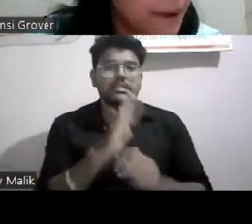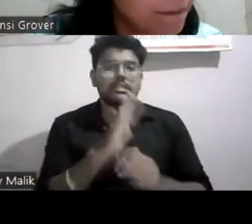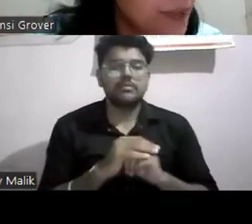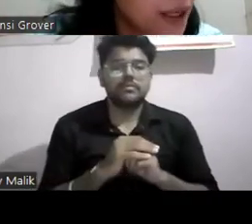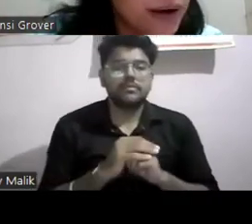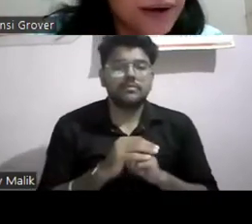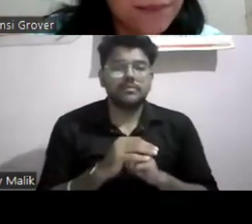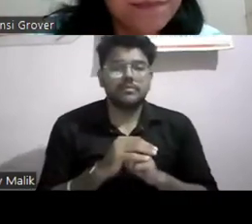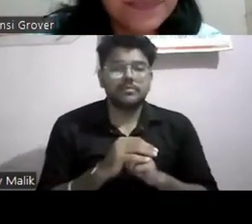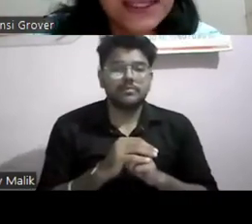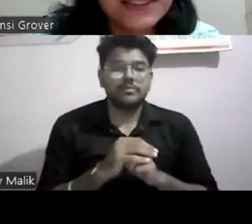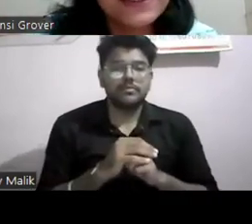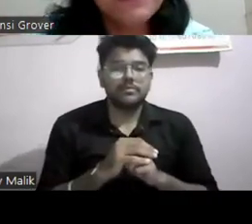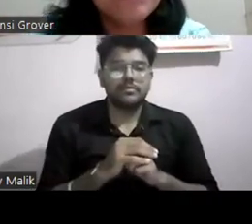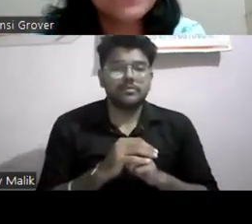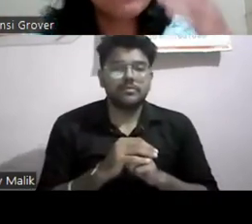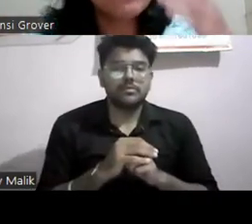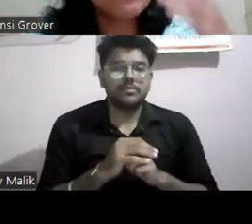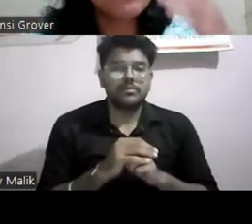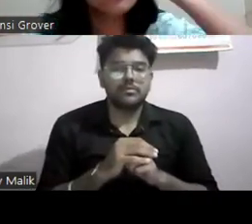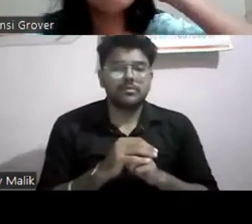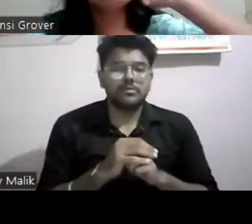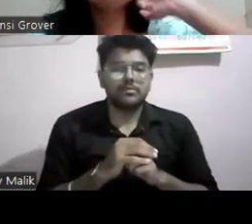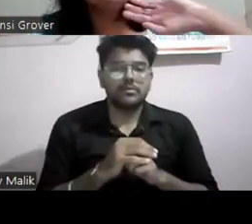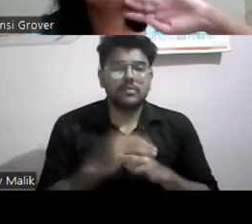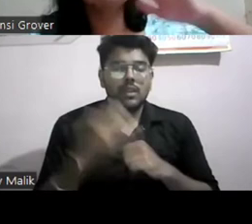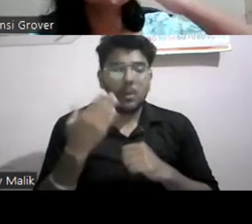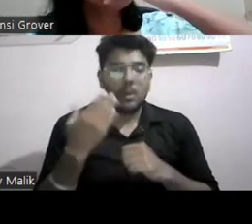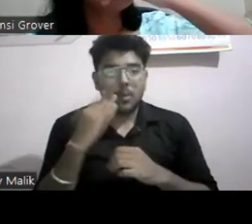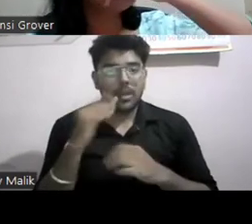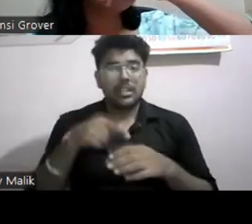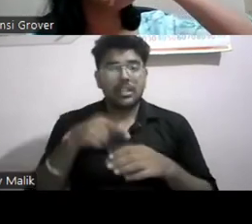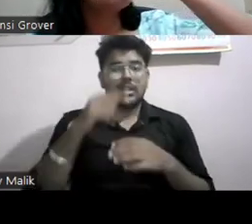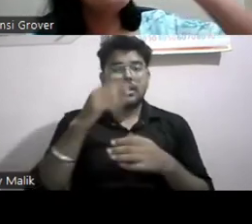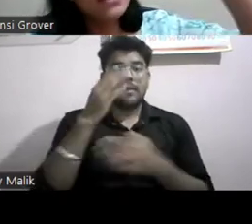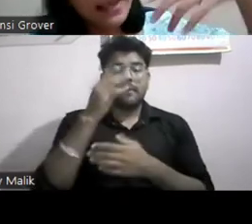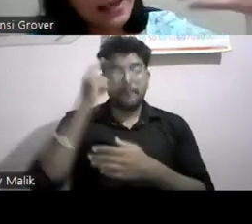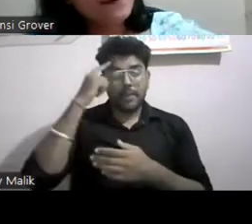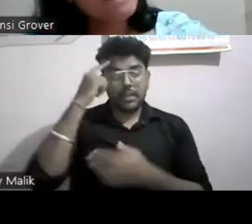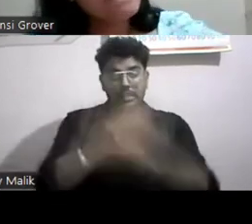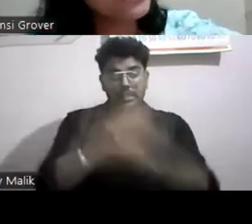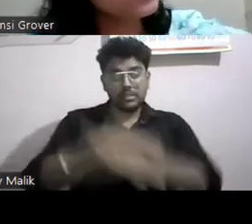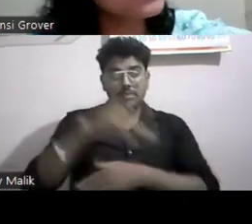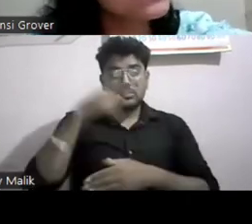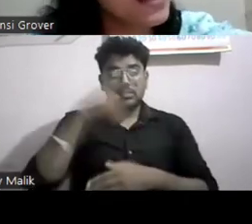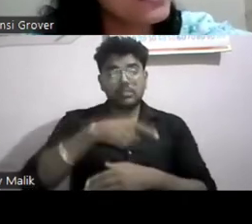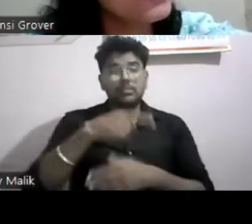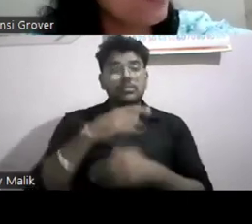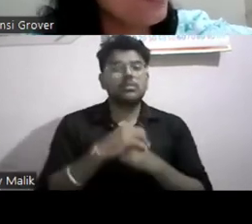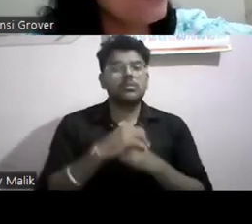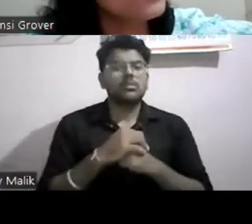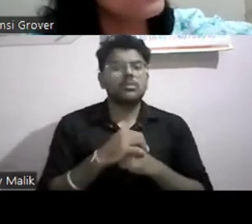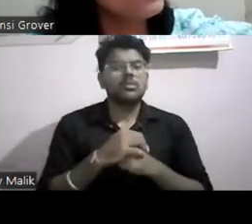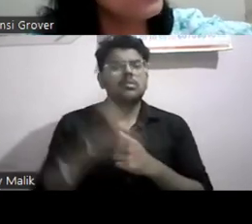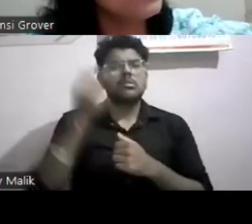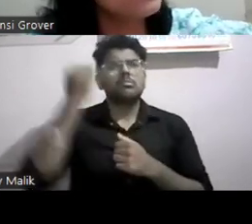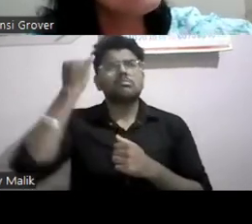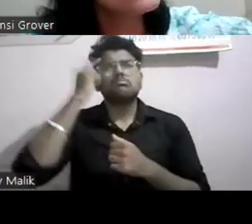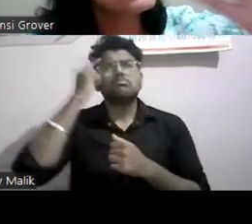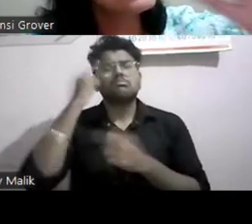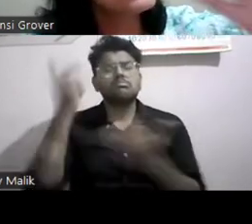abuse. Then when we talk about mental disabilities, we again come back to this idea of, you